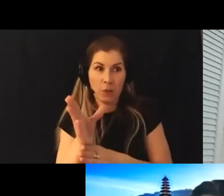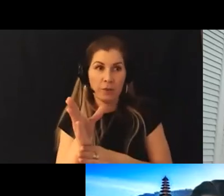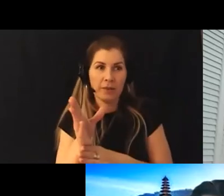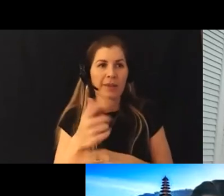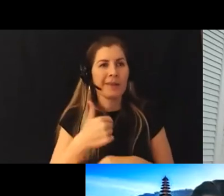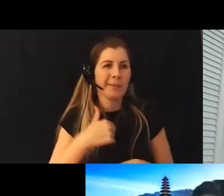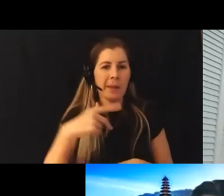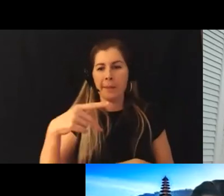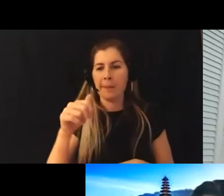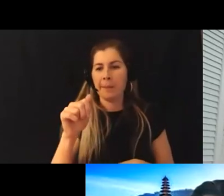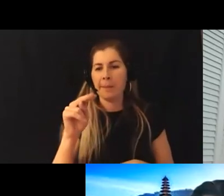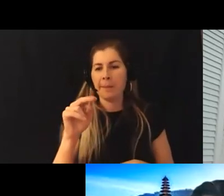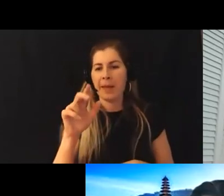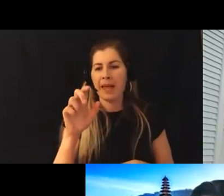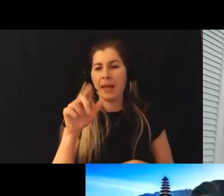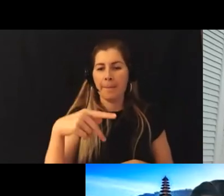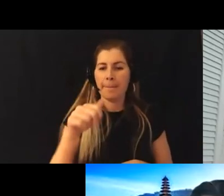for the Arts Endowment. It's a